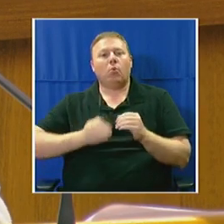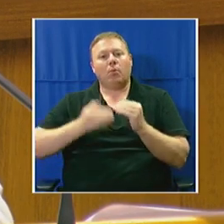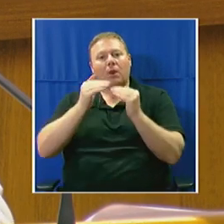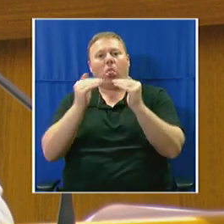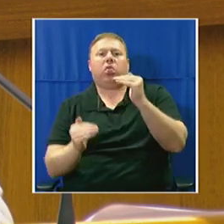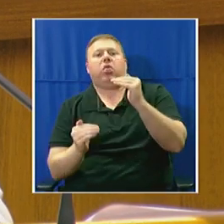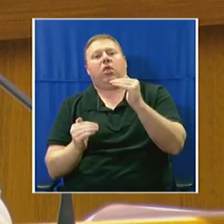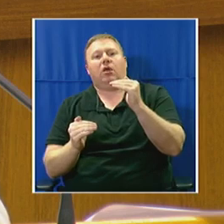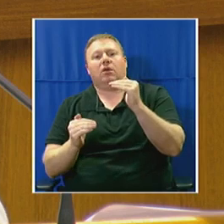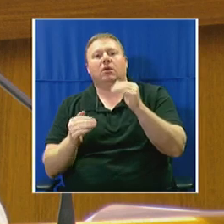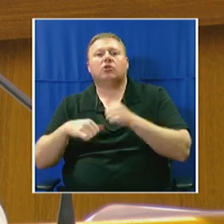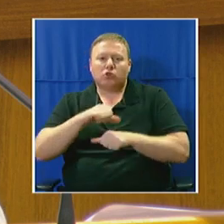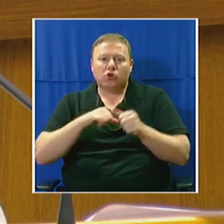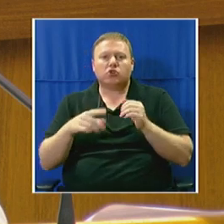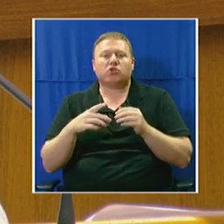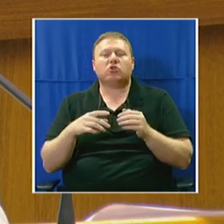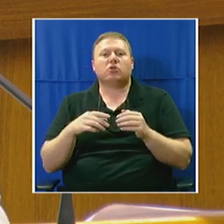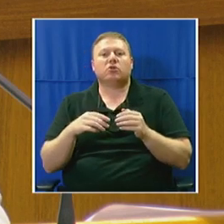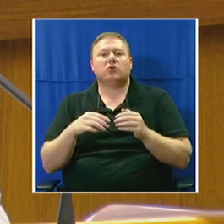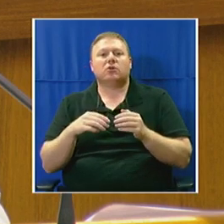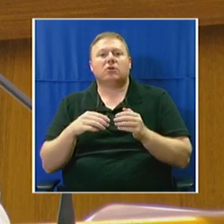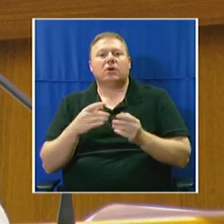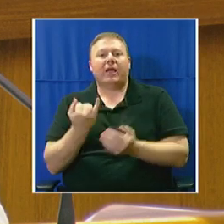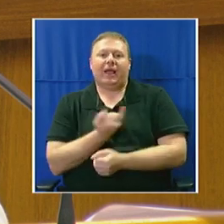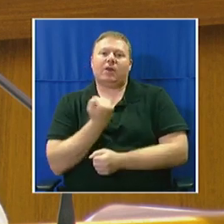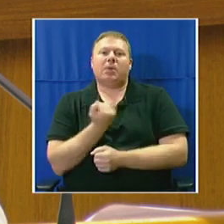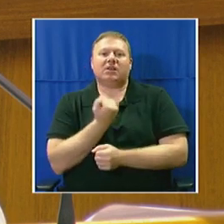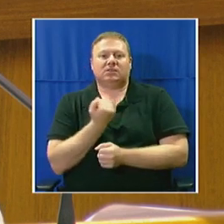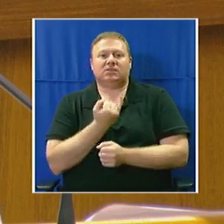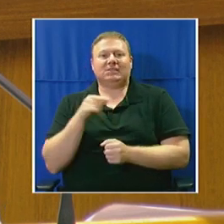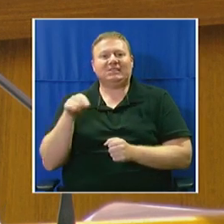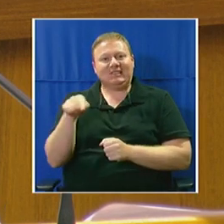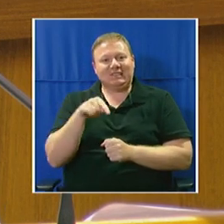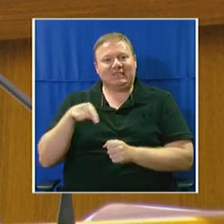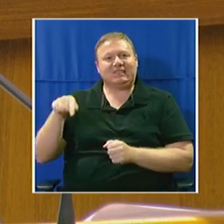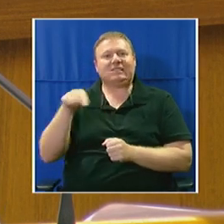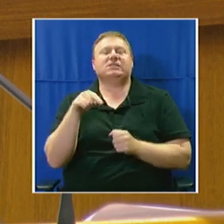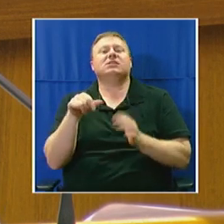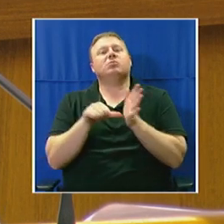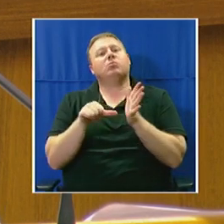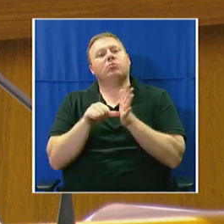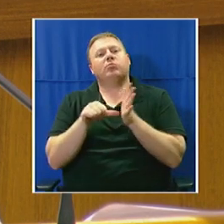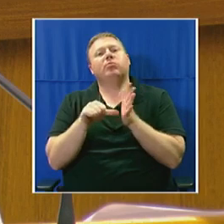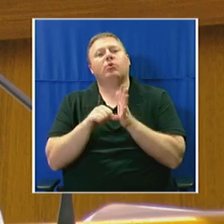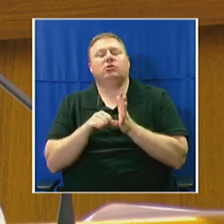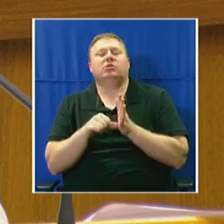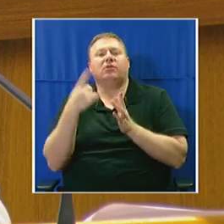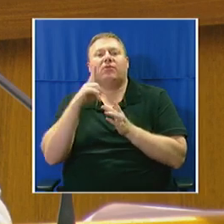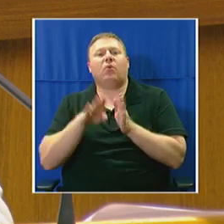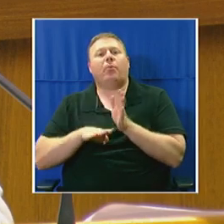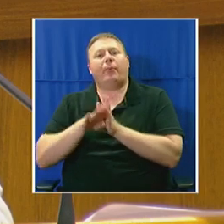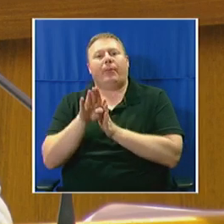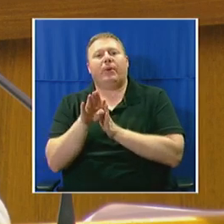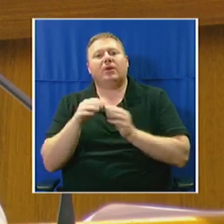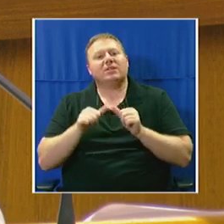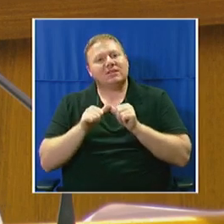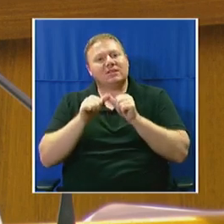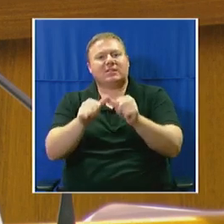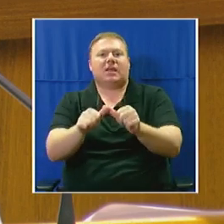independence are the most for domestic development and growth and a vital part of sustainable development